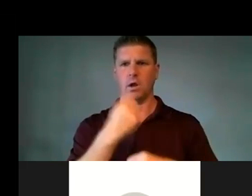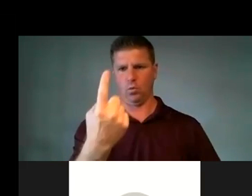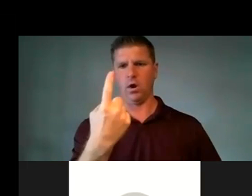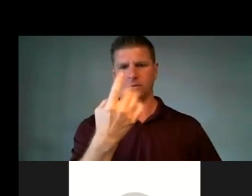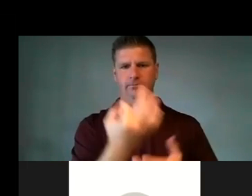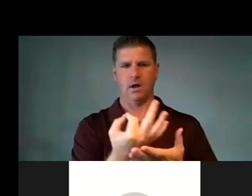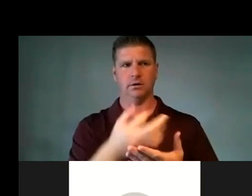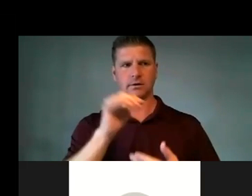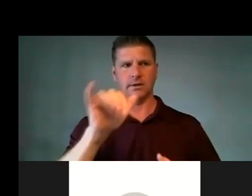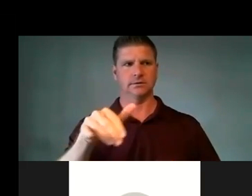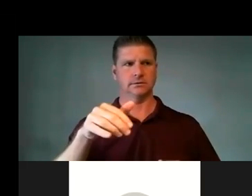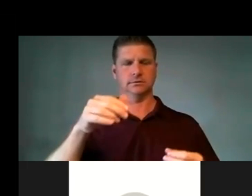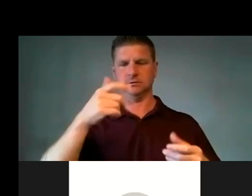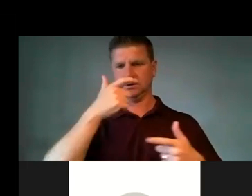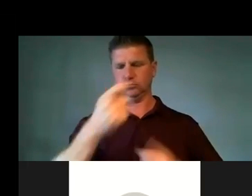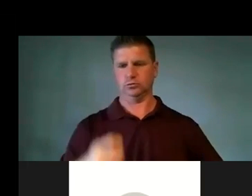interested.